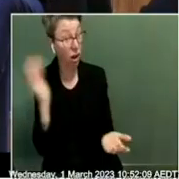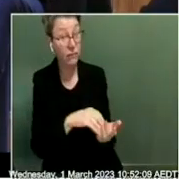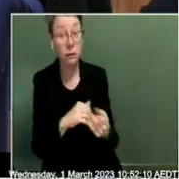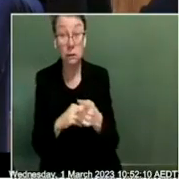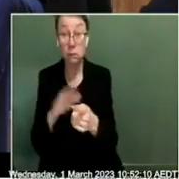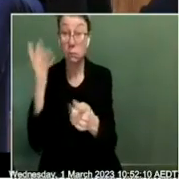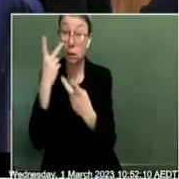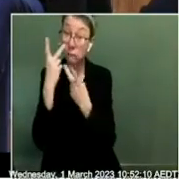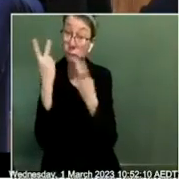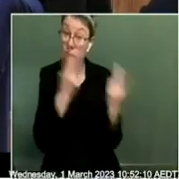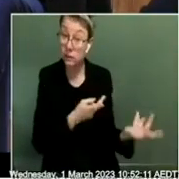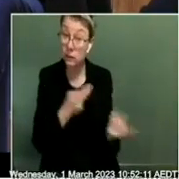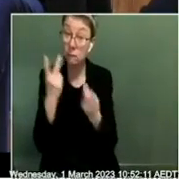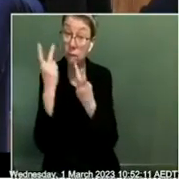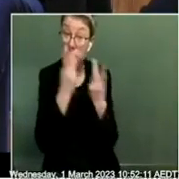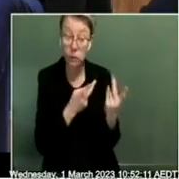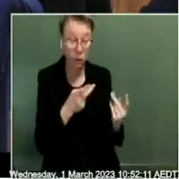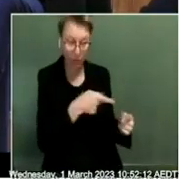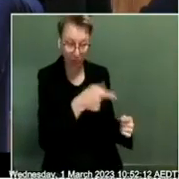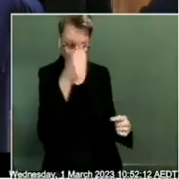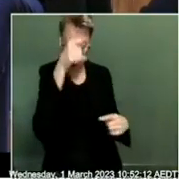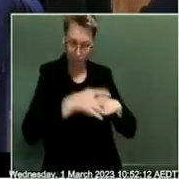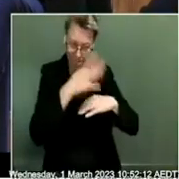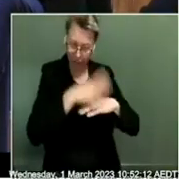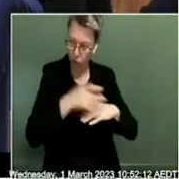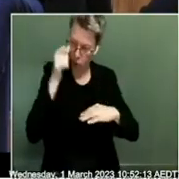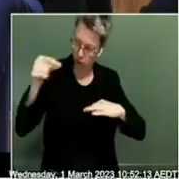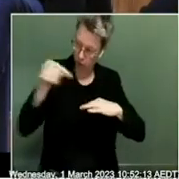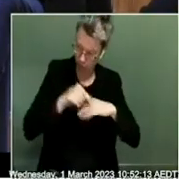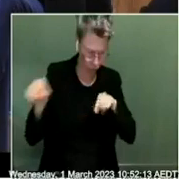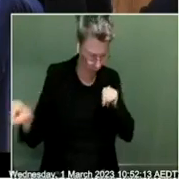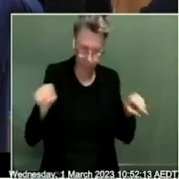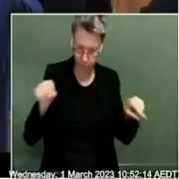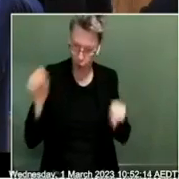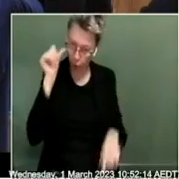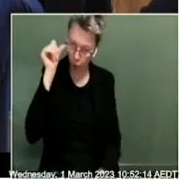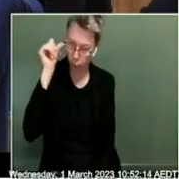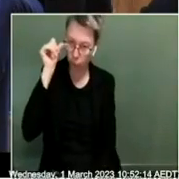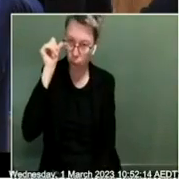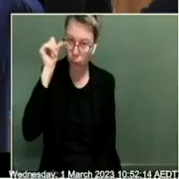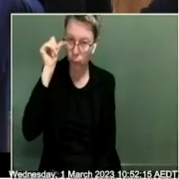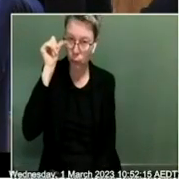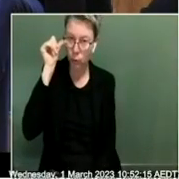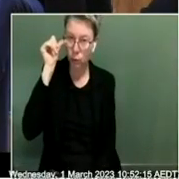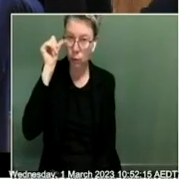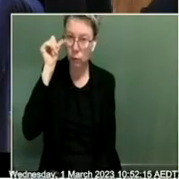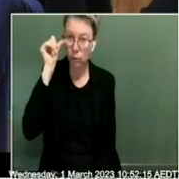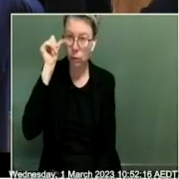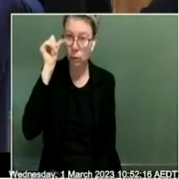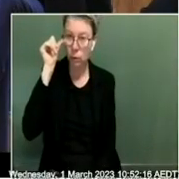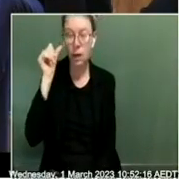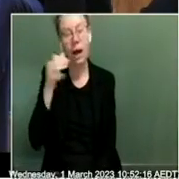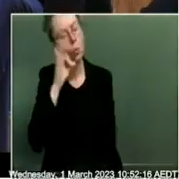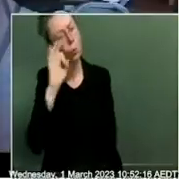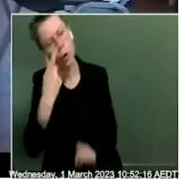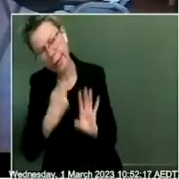was his wife. That was her husband. So... What year is that? He passed away in